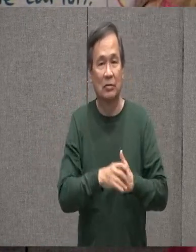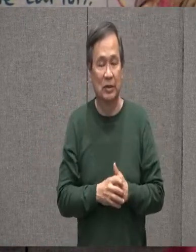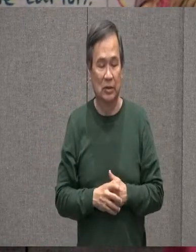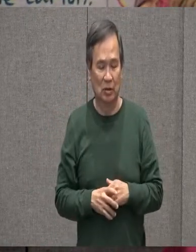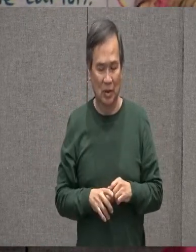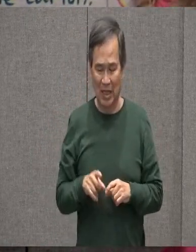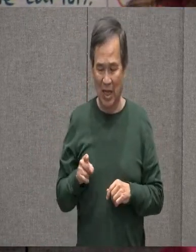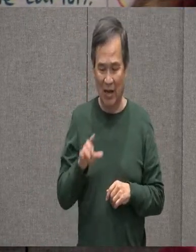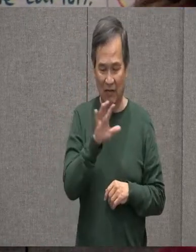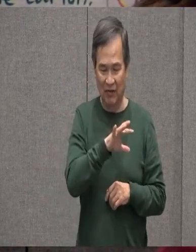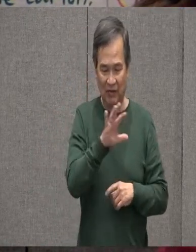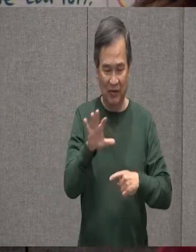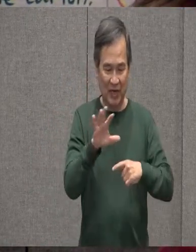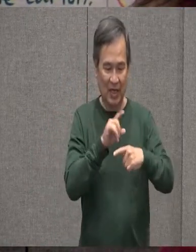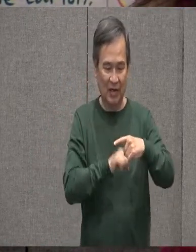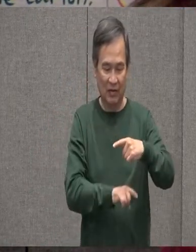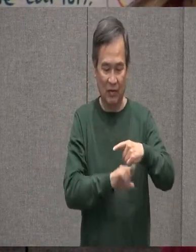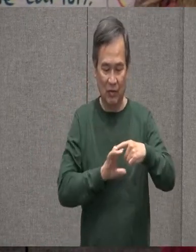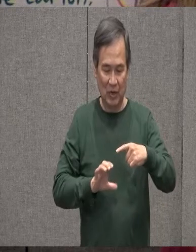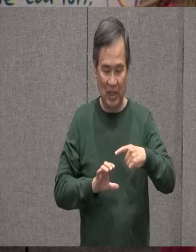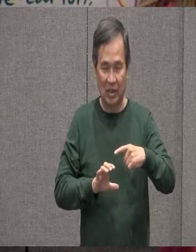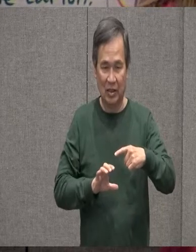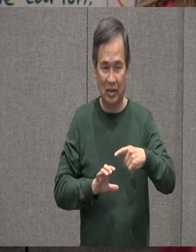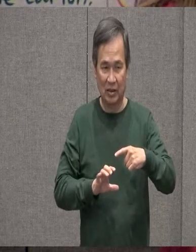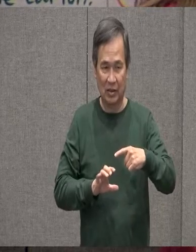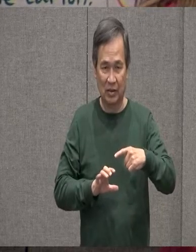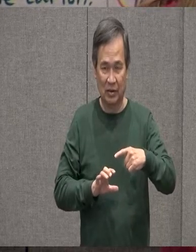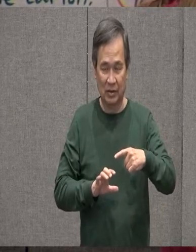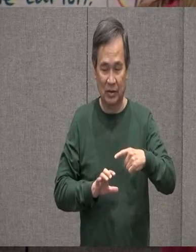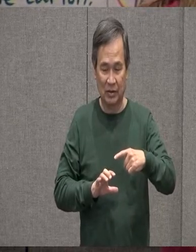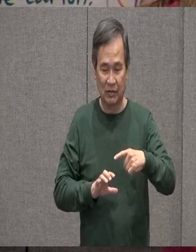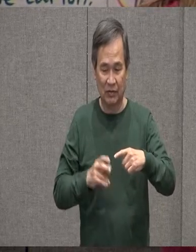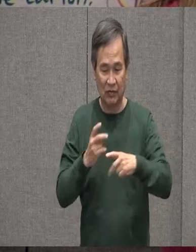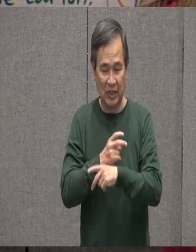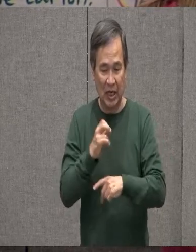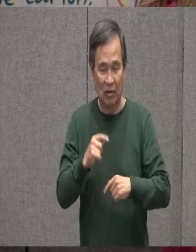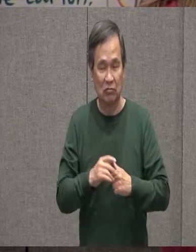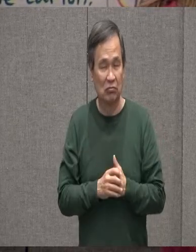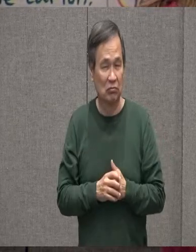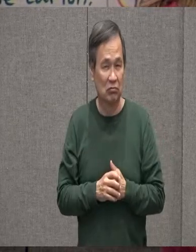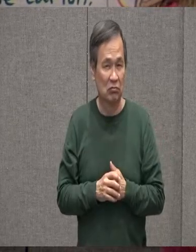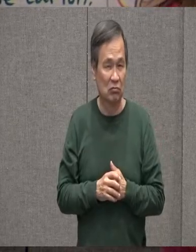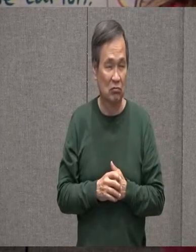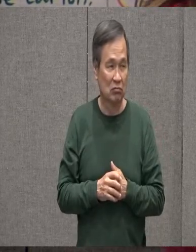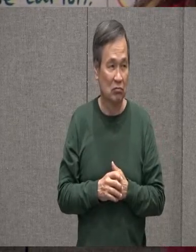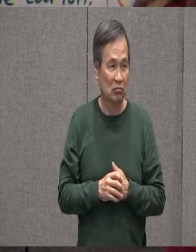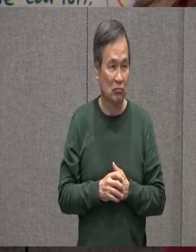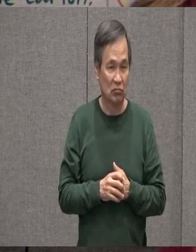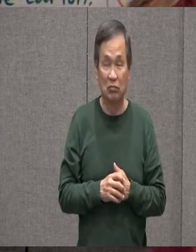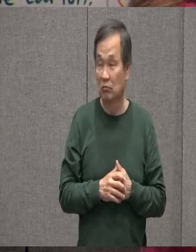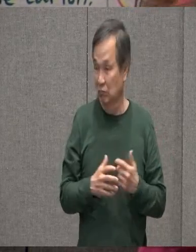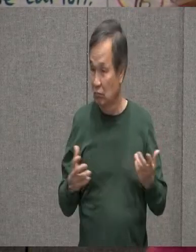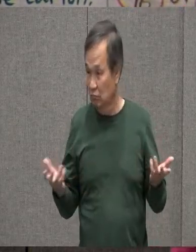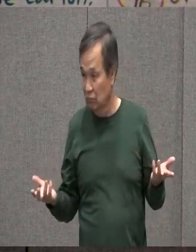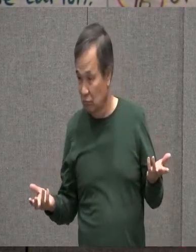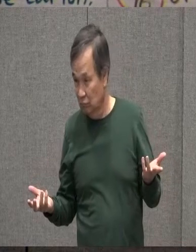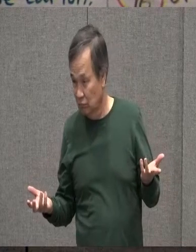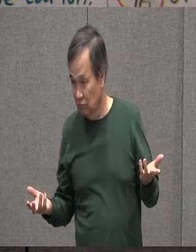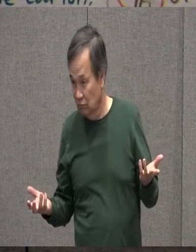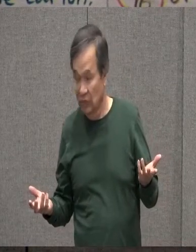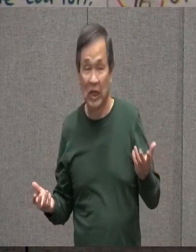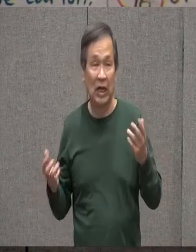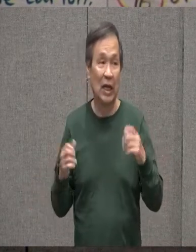them. So let me add my fractions to get, it's out of 100